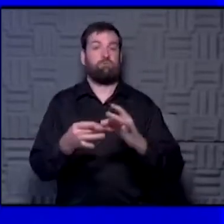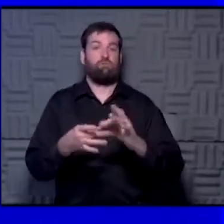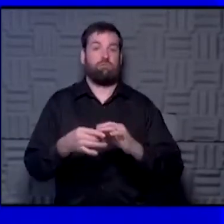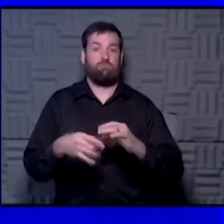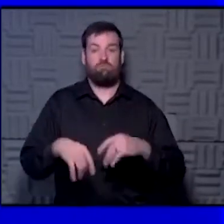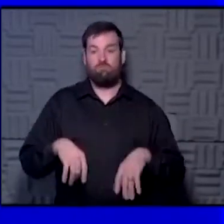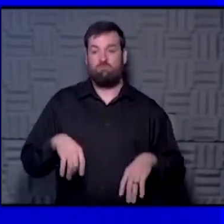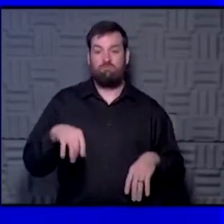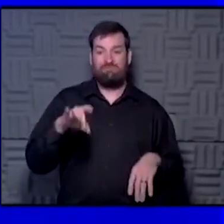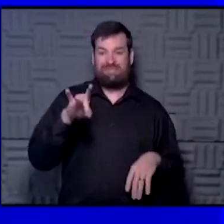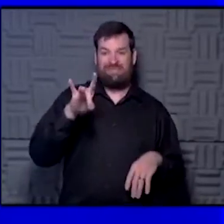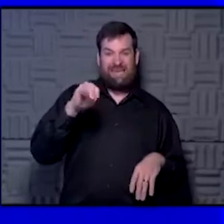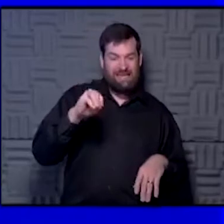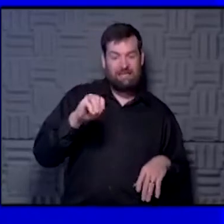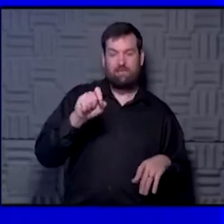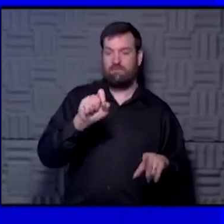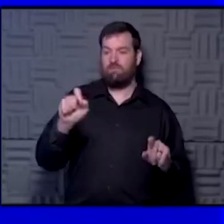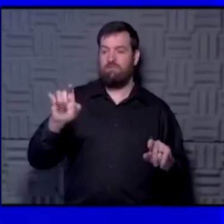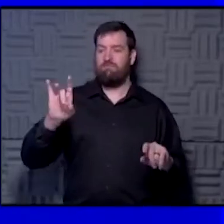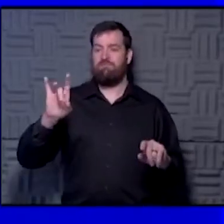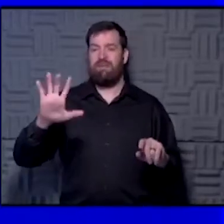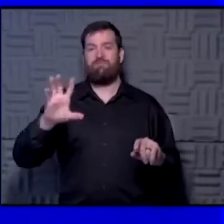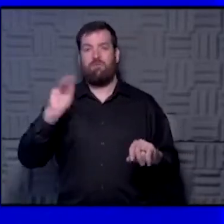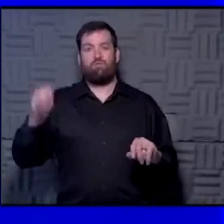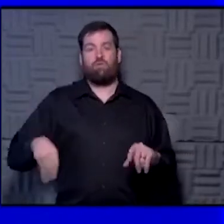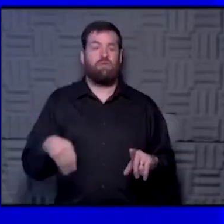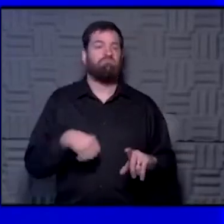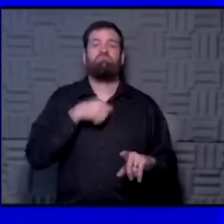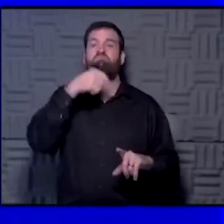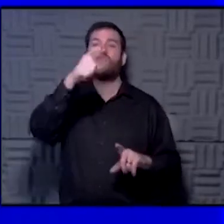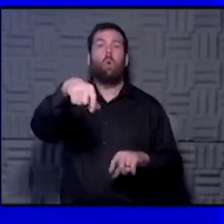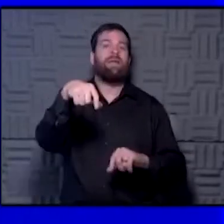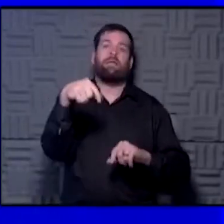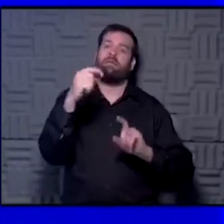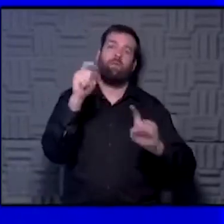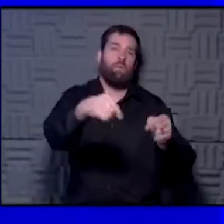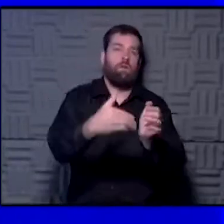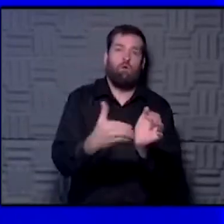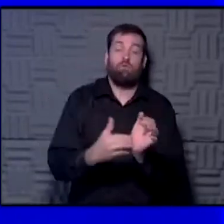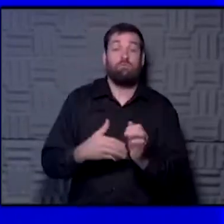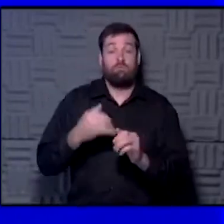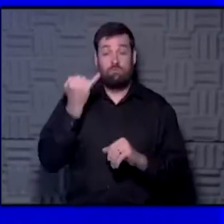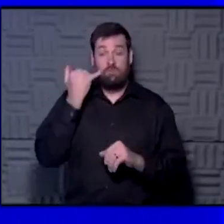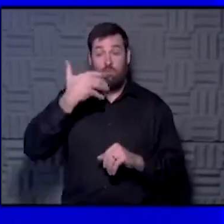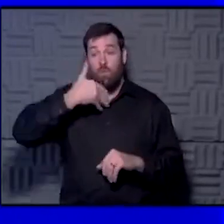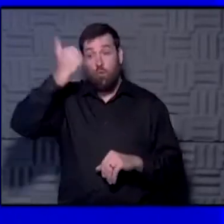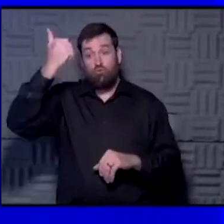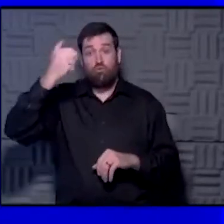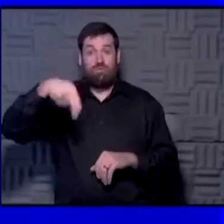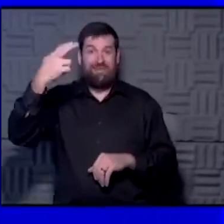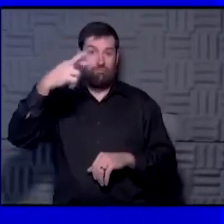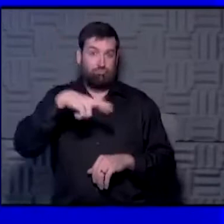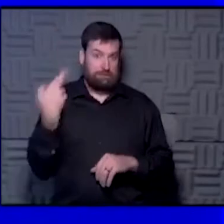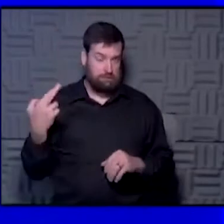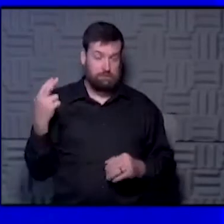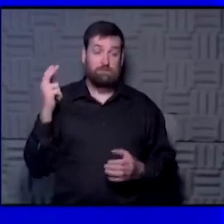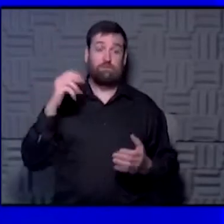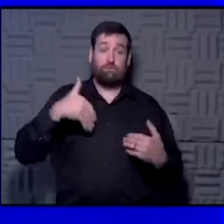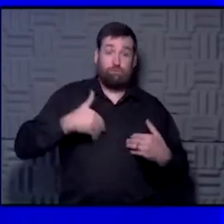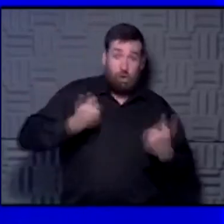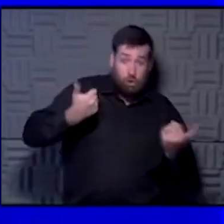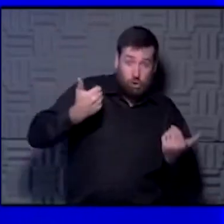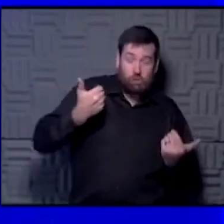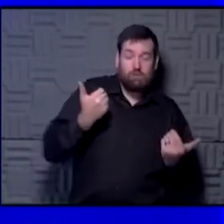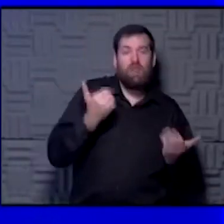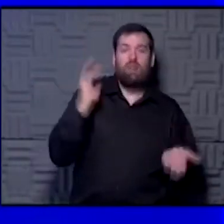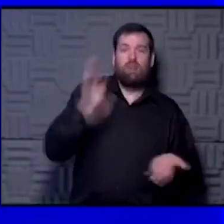to 85% of people will never need to seek medical attention. We know you're at higher risk if you're older. If you're younger, you are at less risk. Doesn't mean it